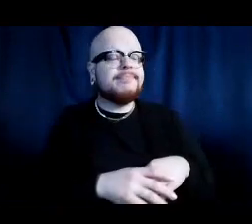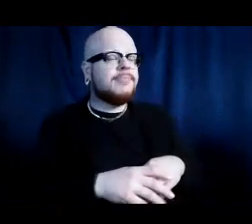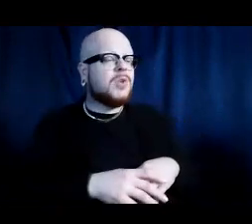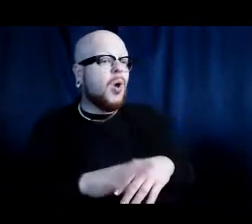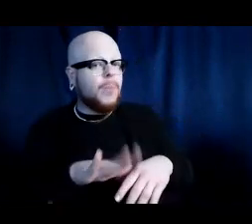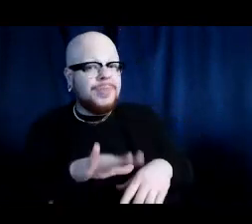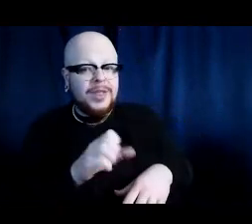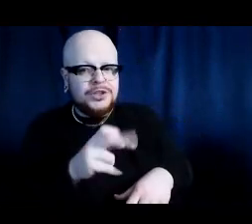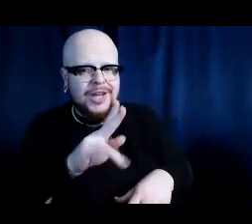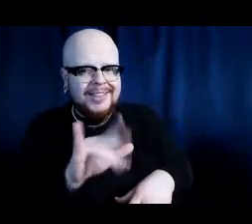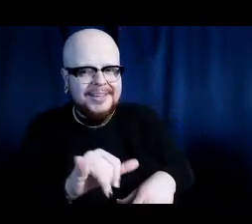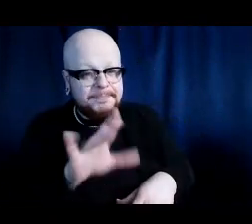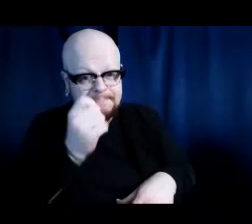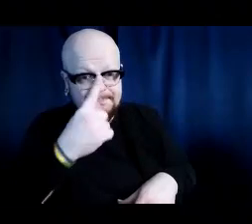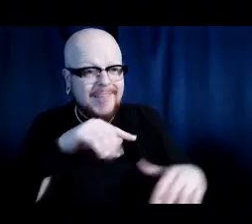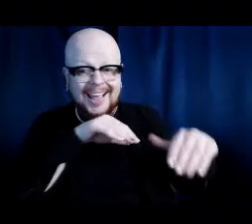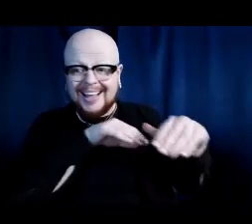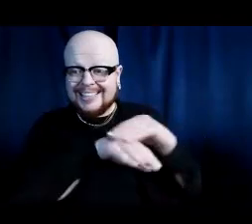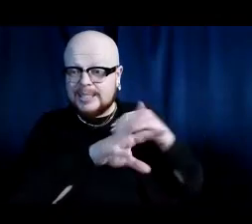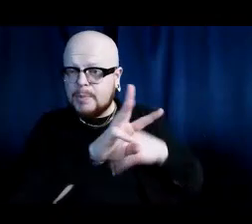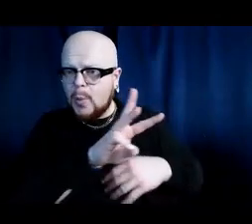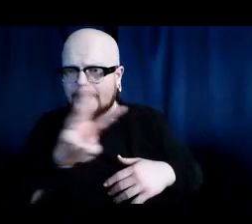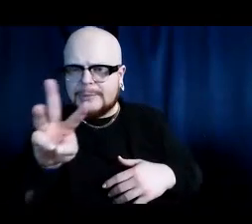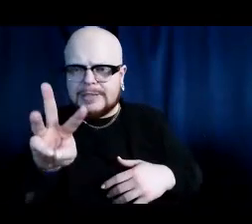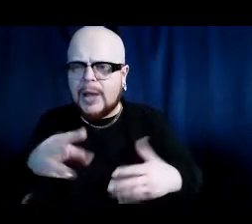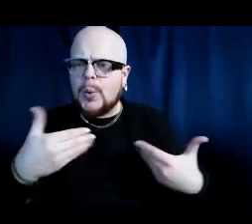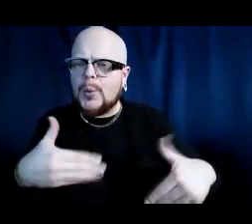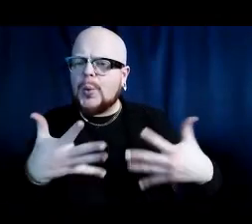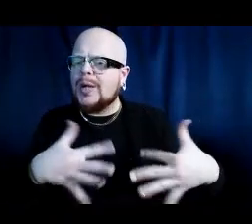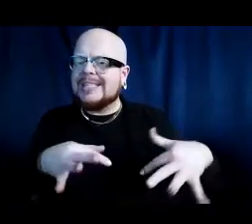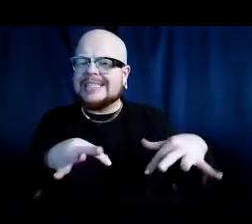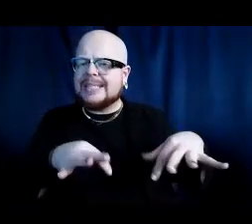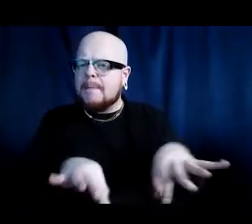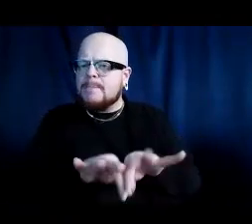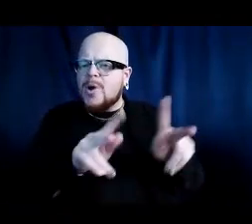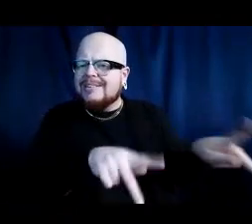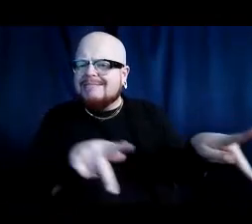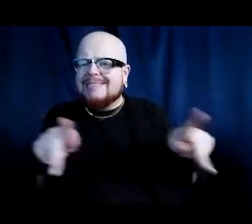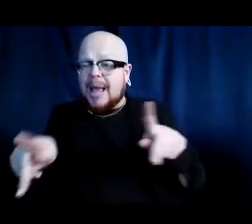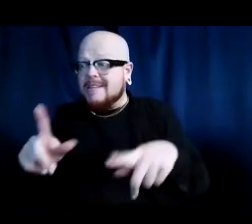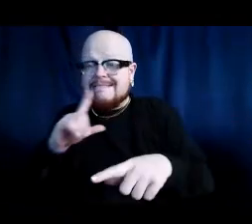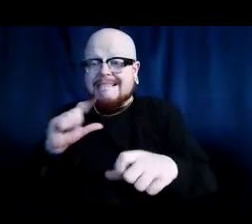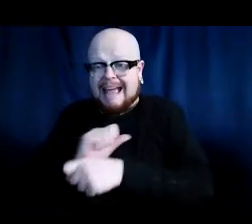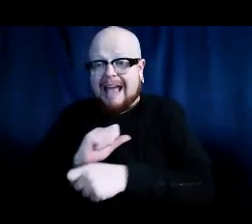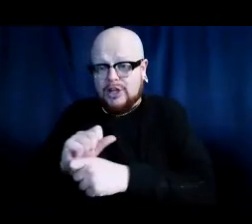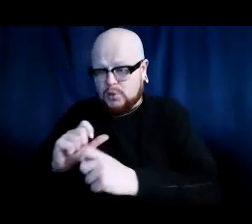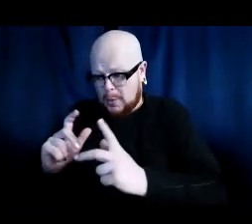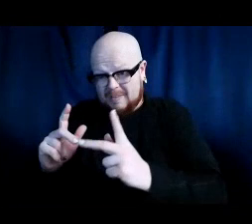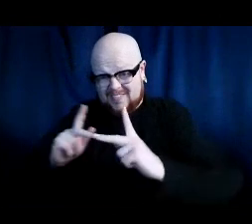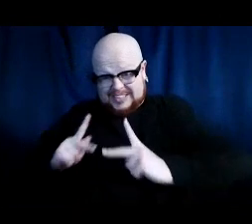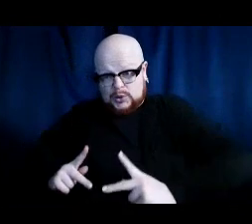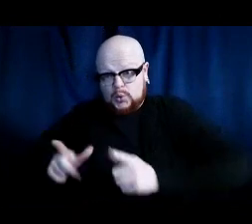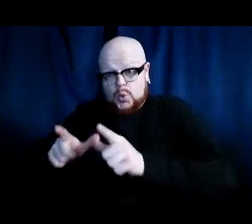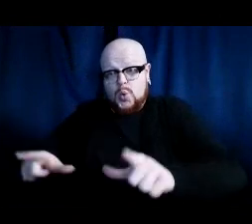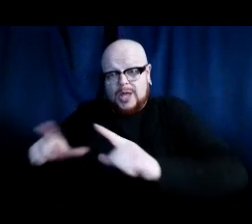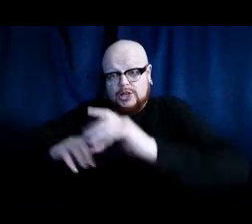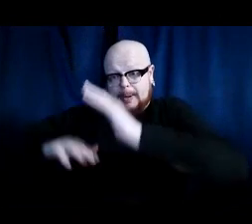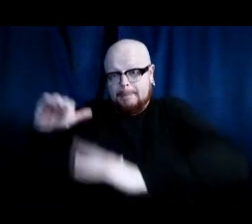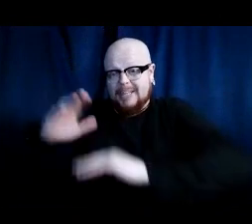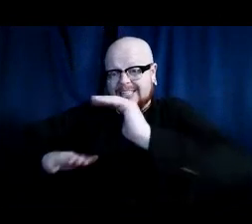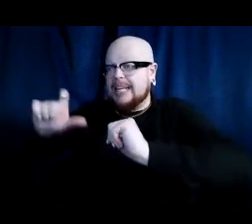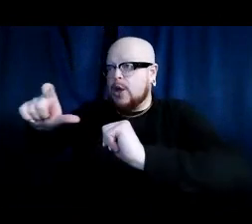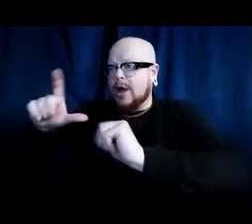is just as important as removing architectural barriers in a physical location. An accessible website is designed so everyone